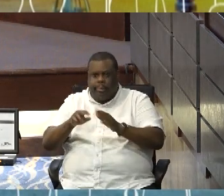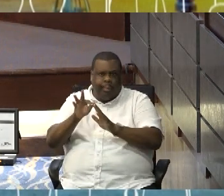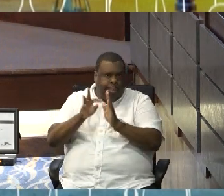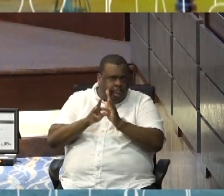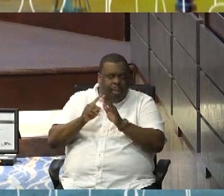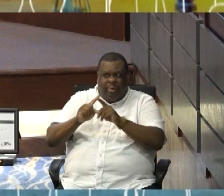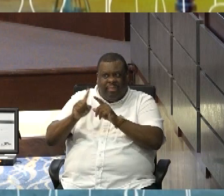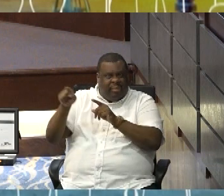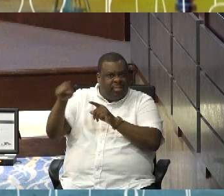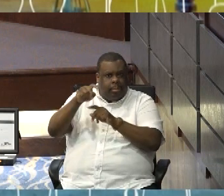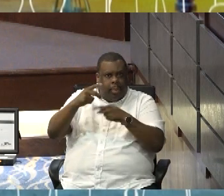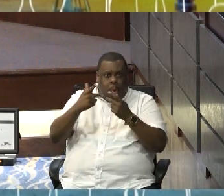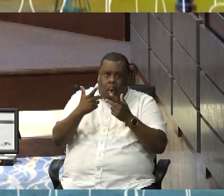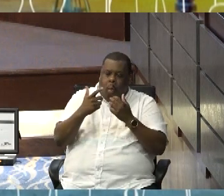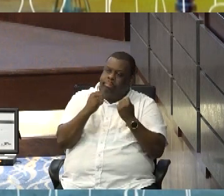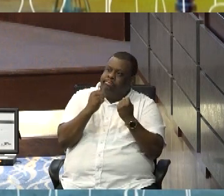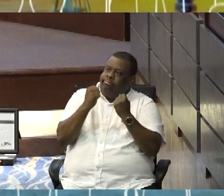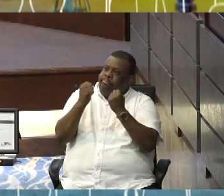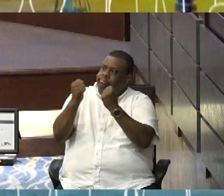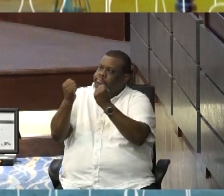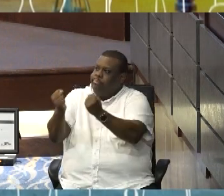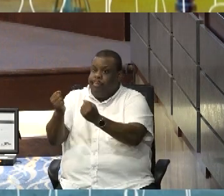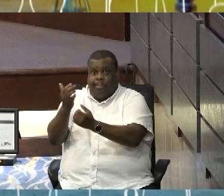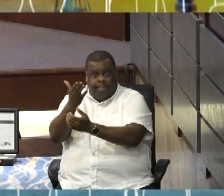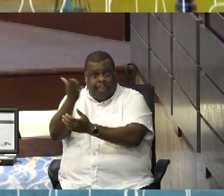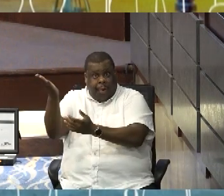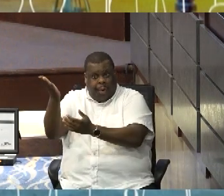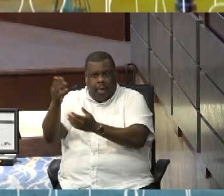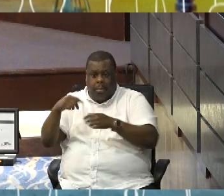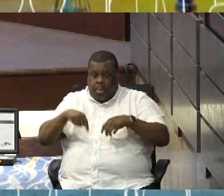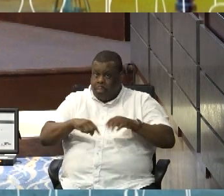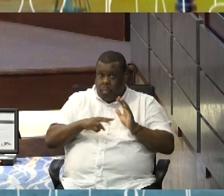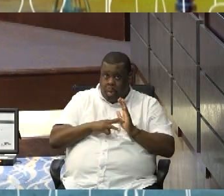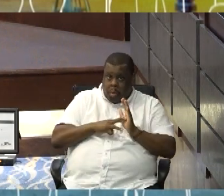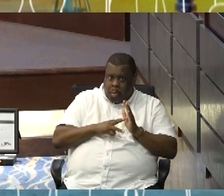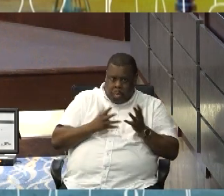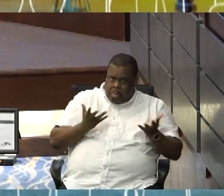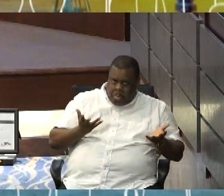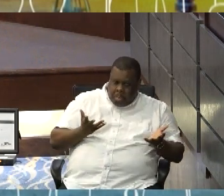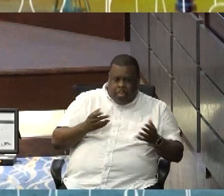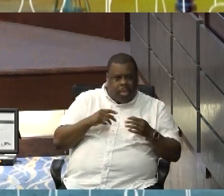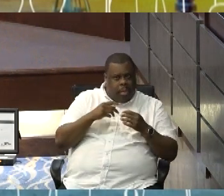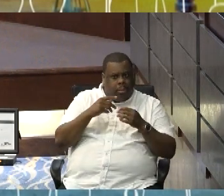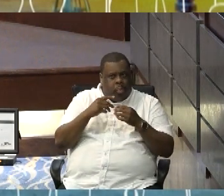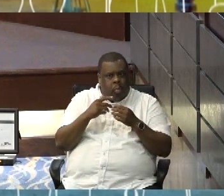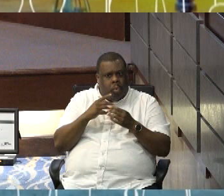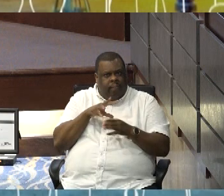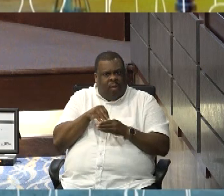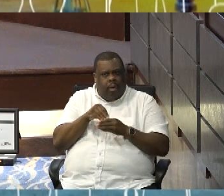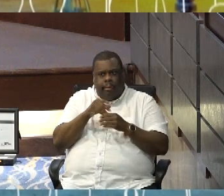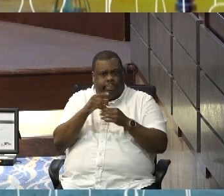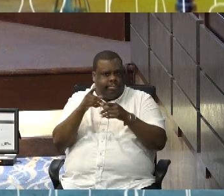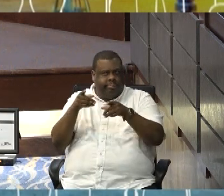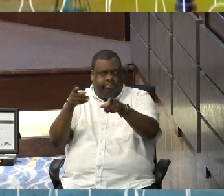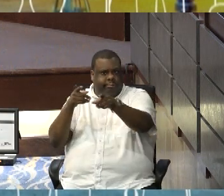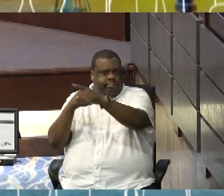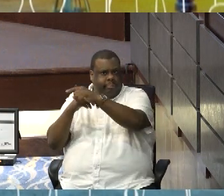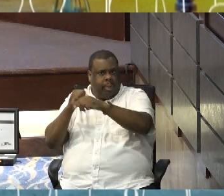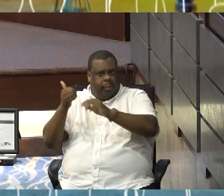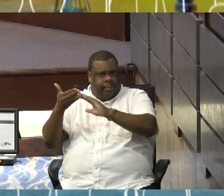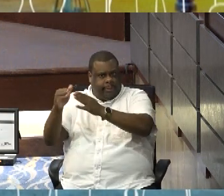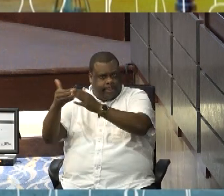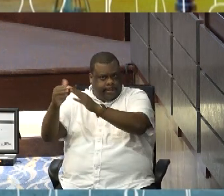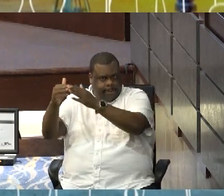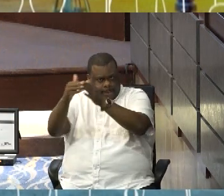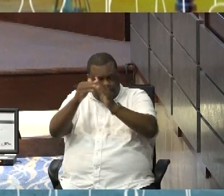arts expertise that could be a major source of programming, identity, and branding for Waco that